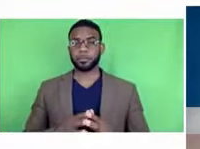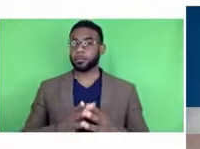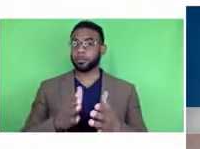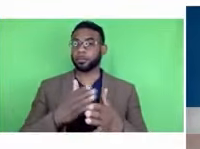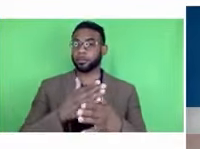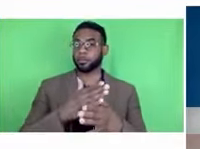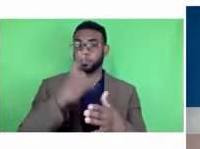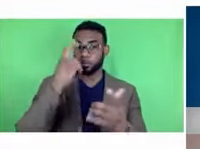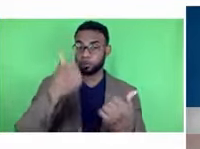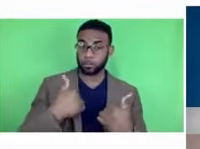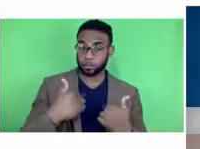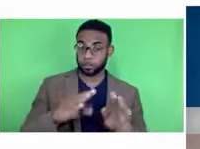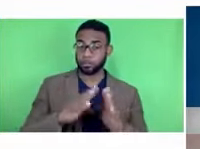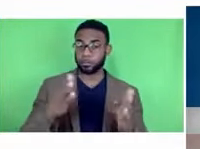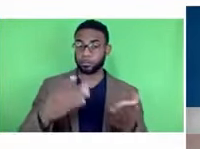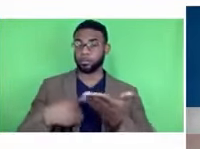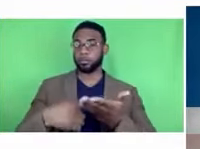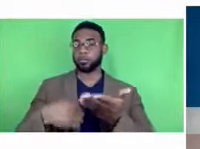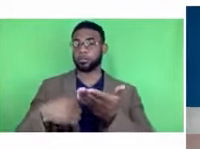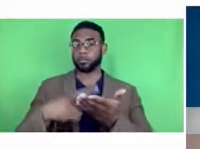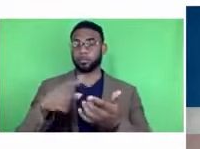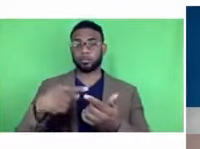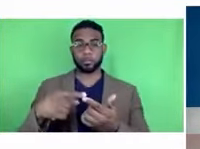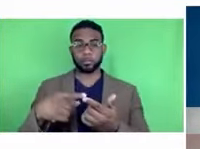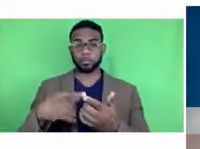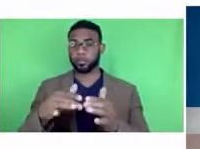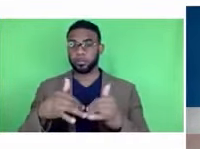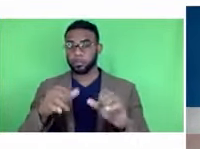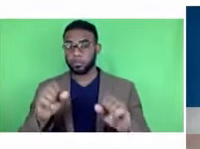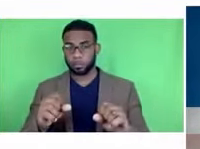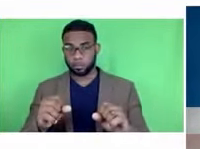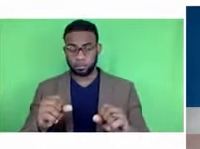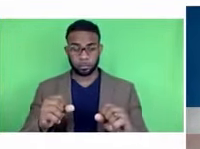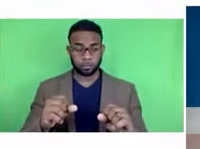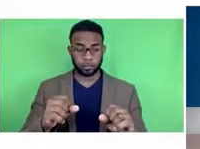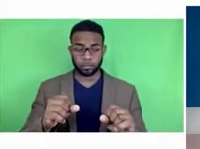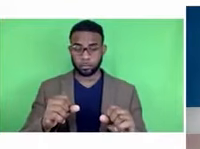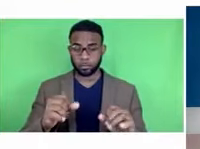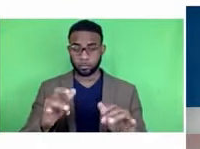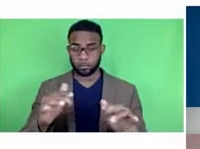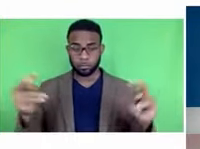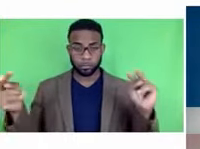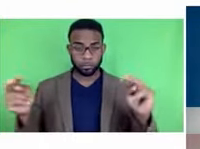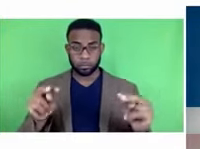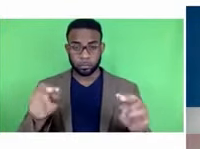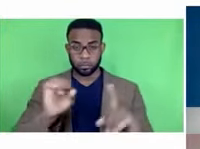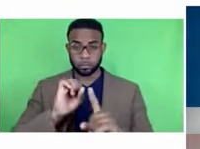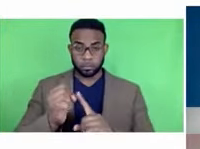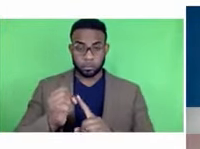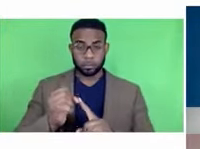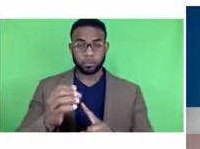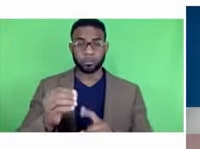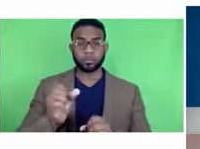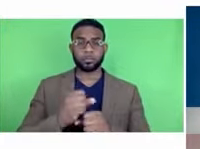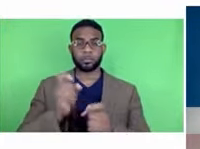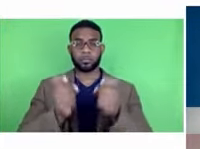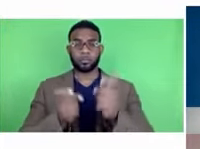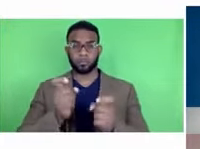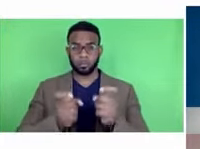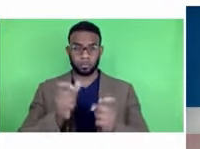for me opens up a conversation about how we can, look at the situation and make modifications if